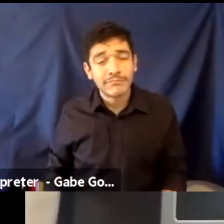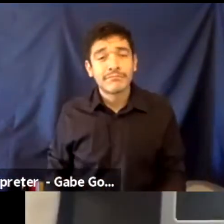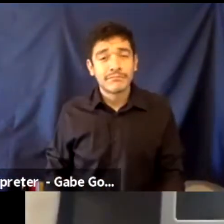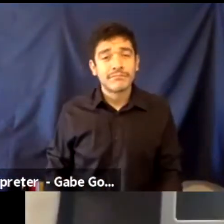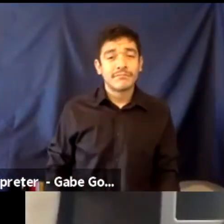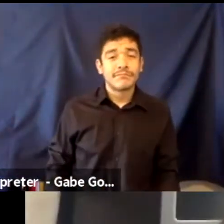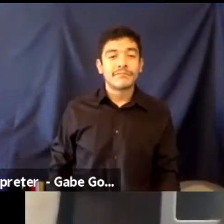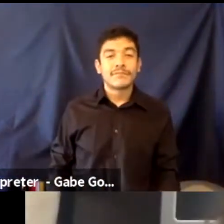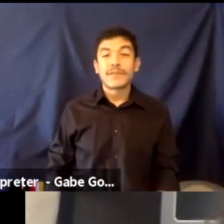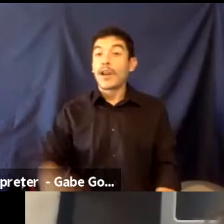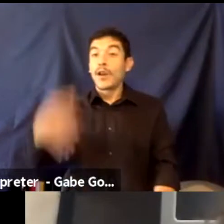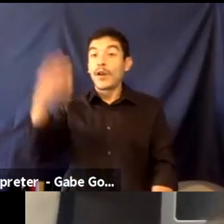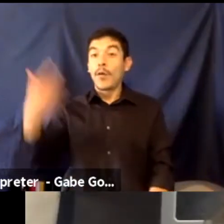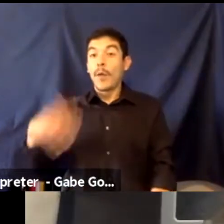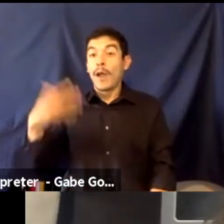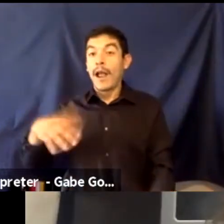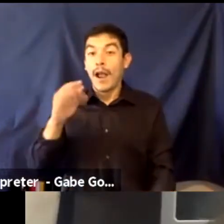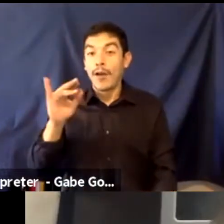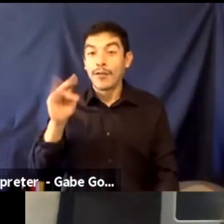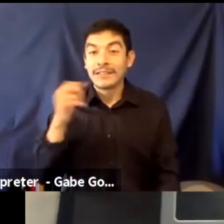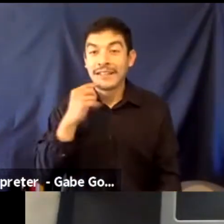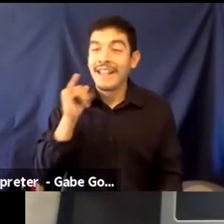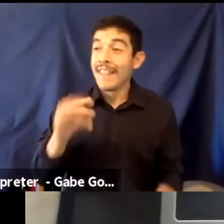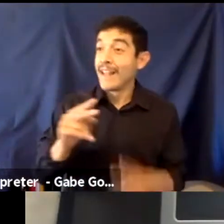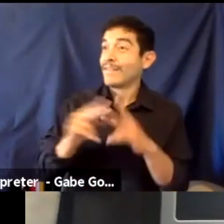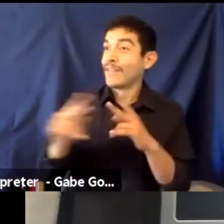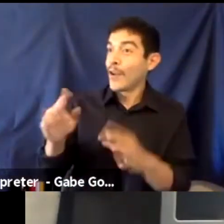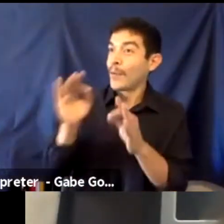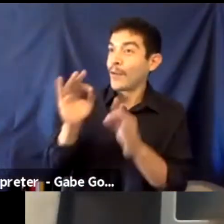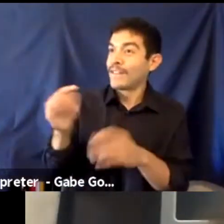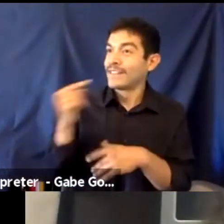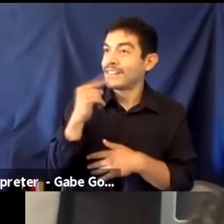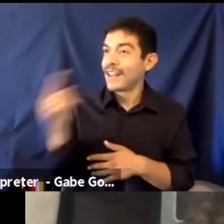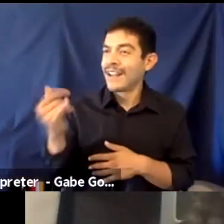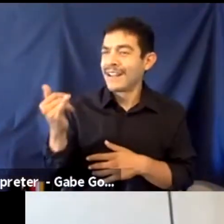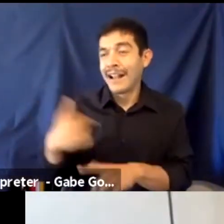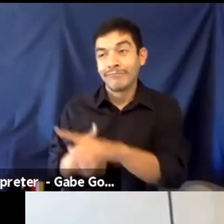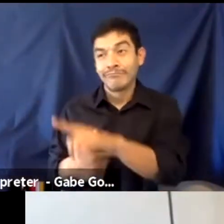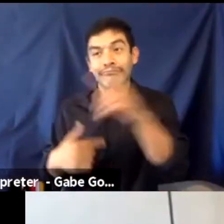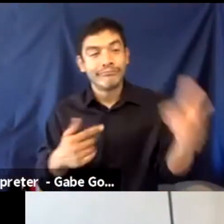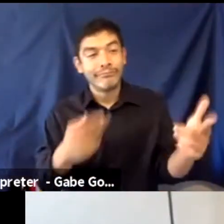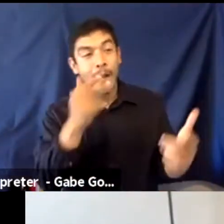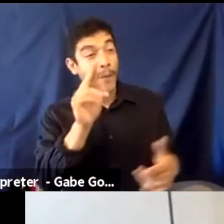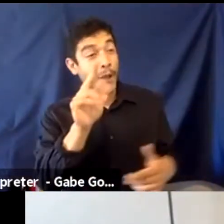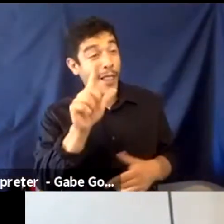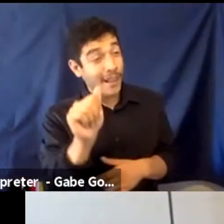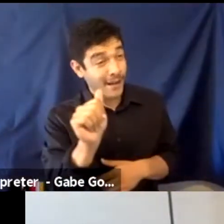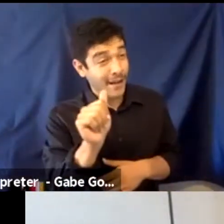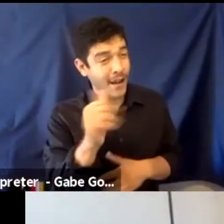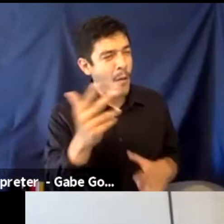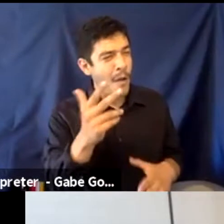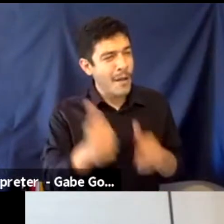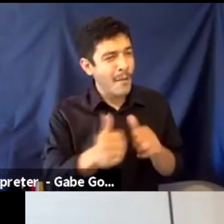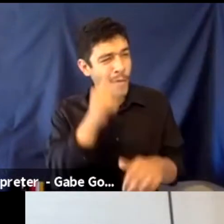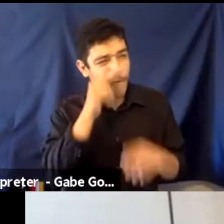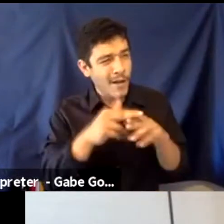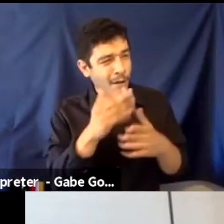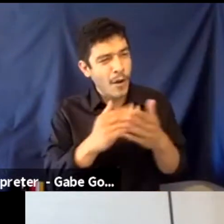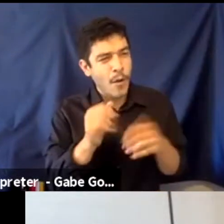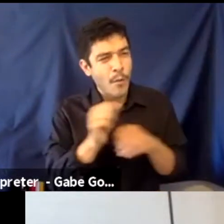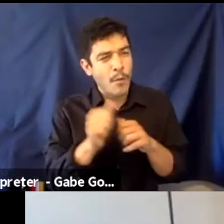Wow, that was really well said. Passing it over to Paula. What was the most fun part of working with the show for you?